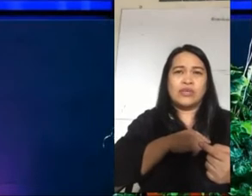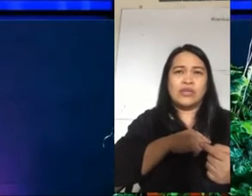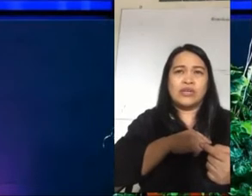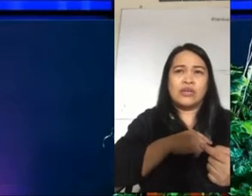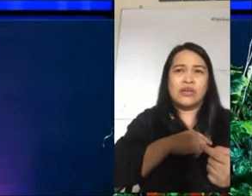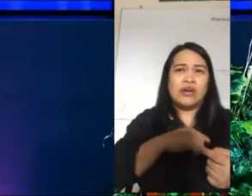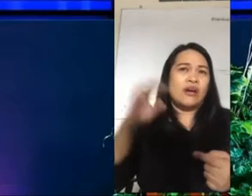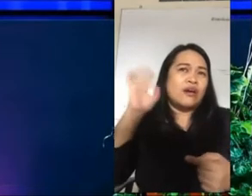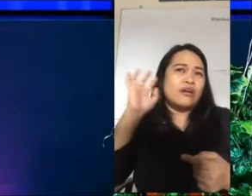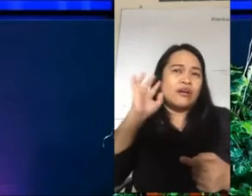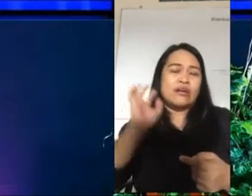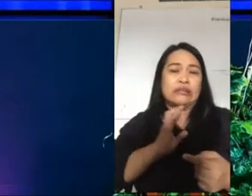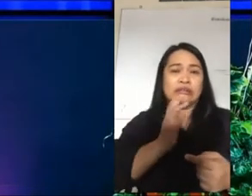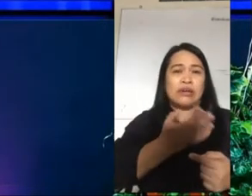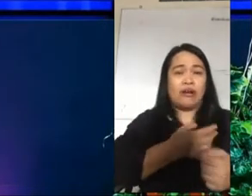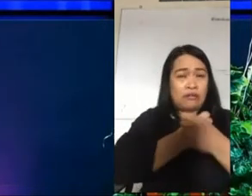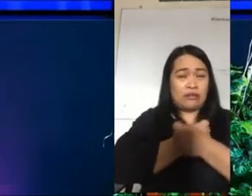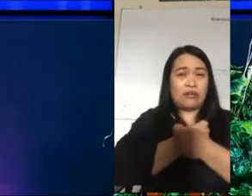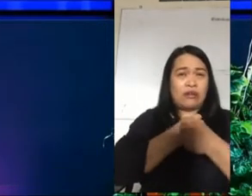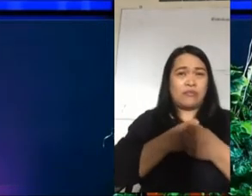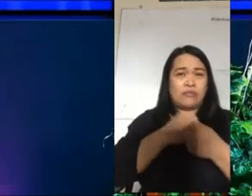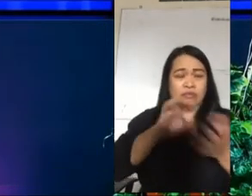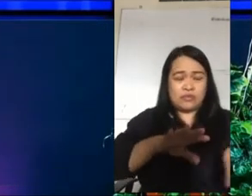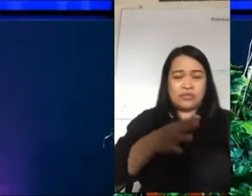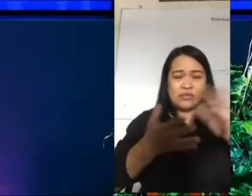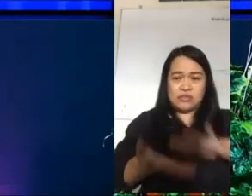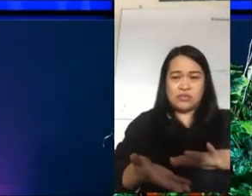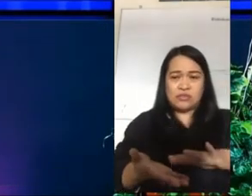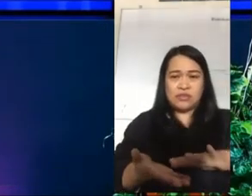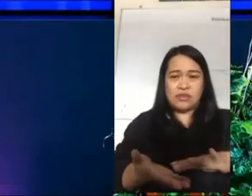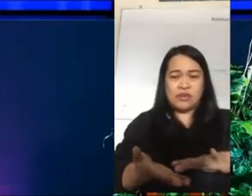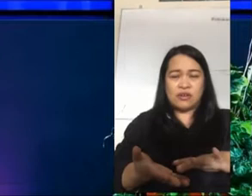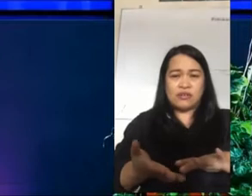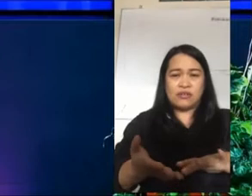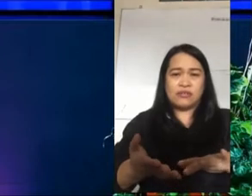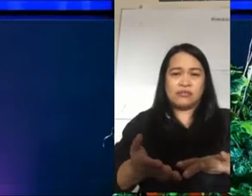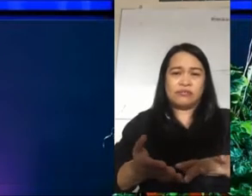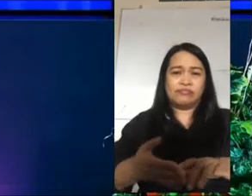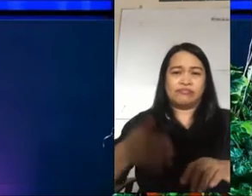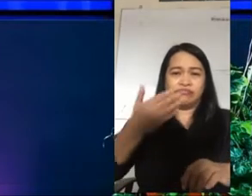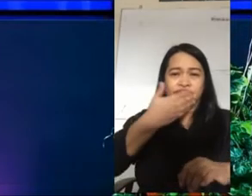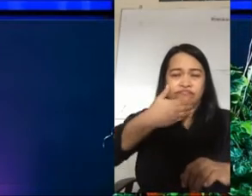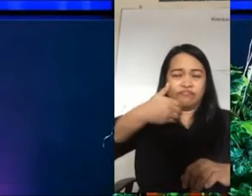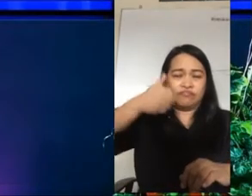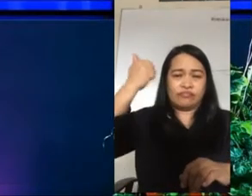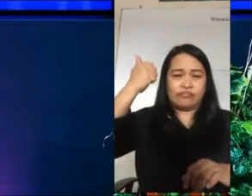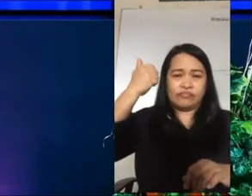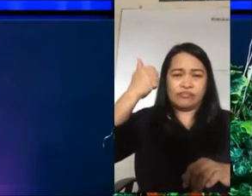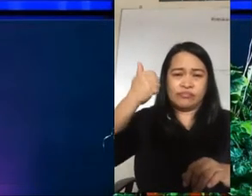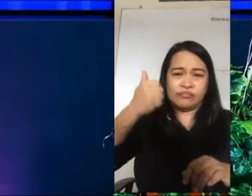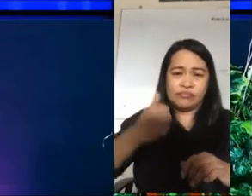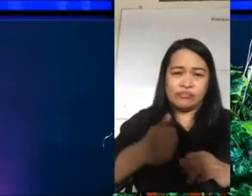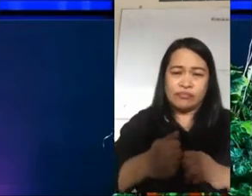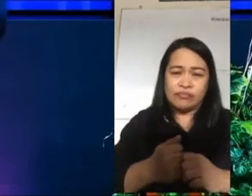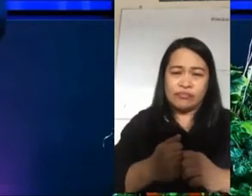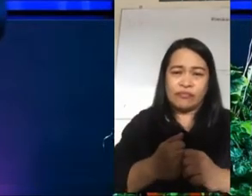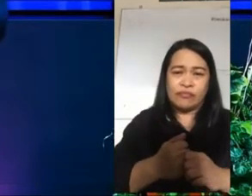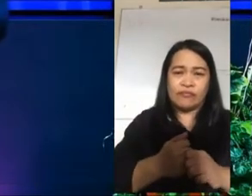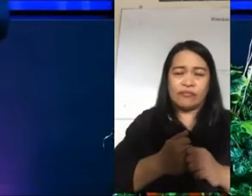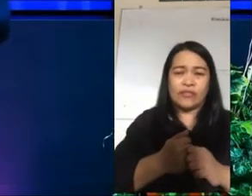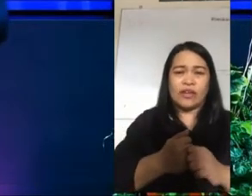Our business is going south due to the pandemic. The most expected breakthrough did not take place. Meron ka bang